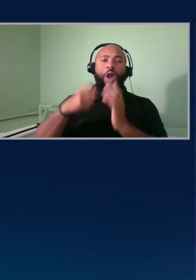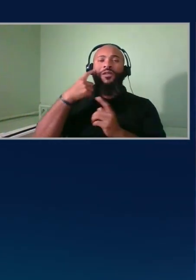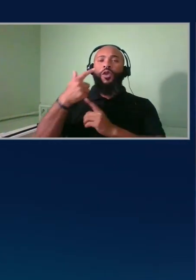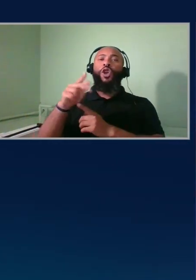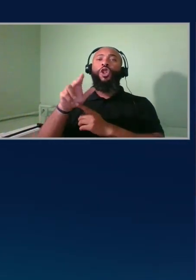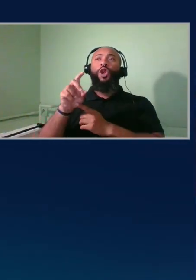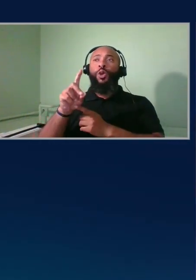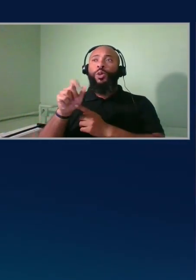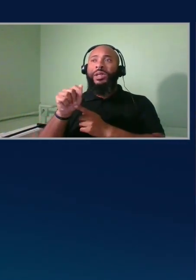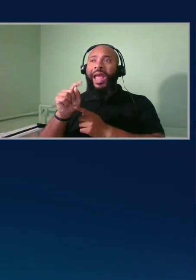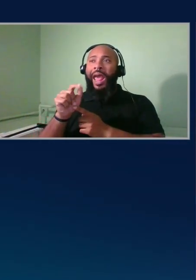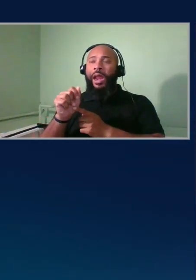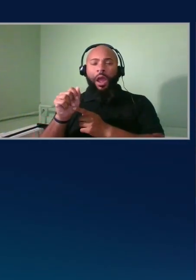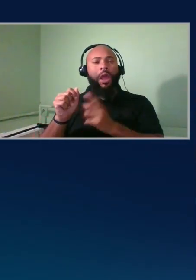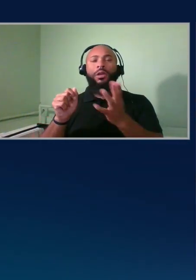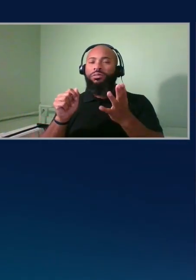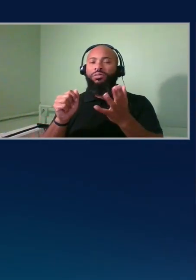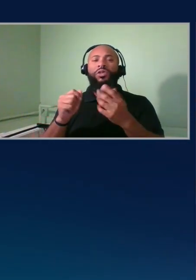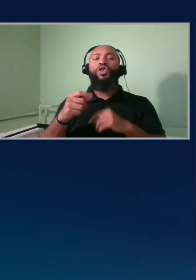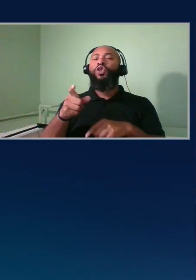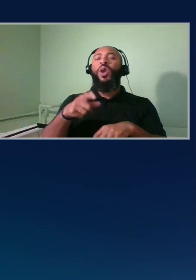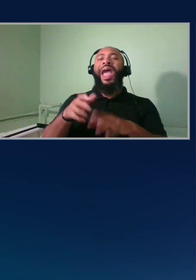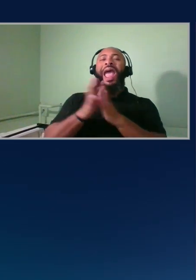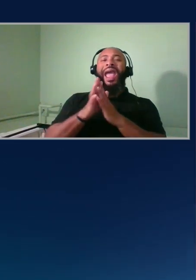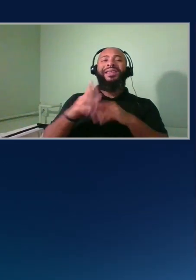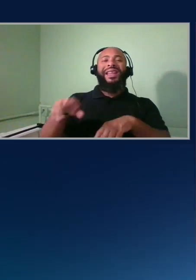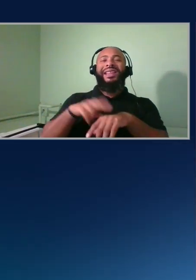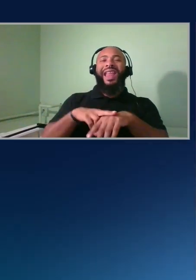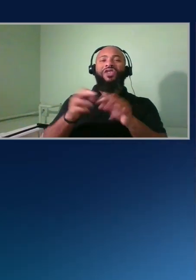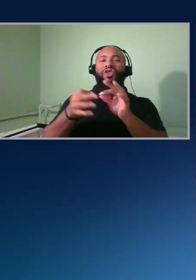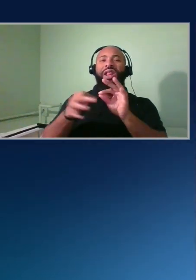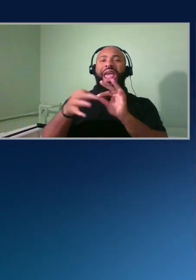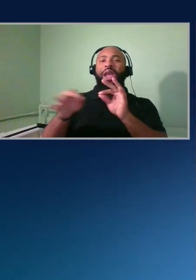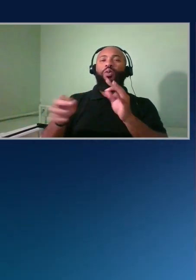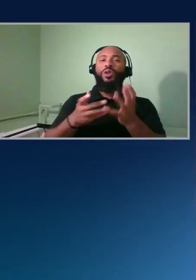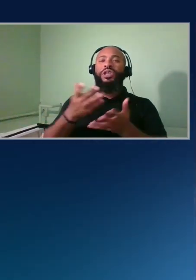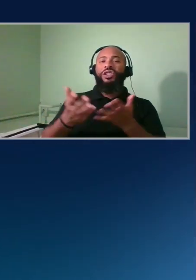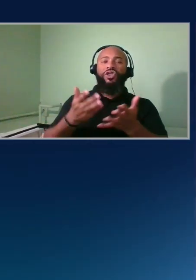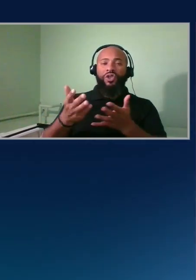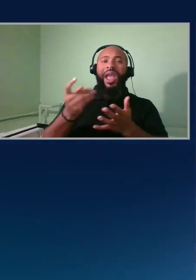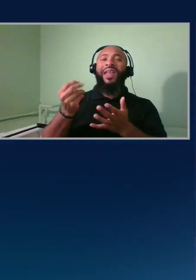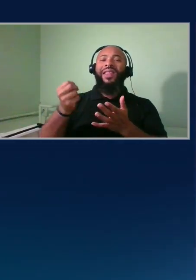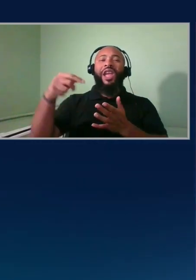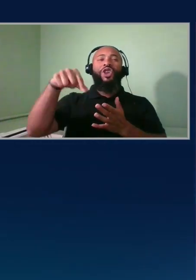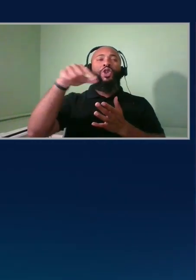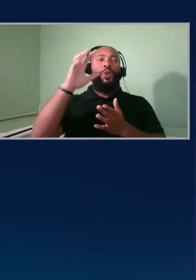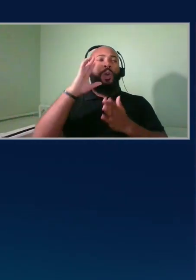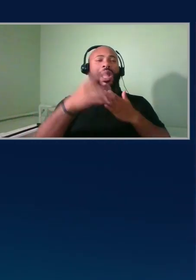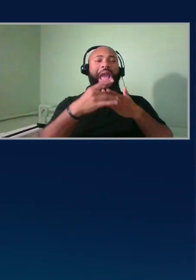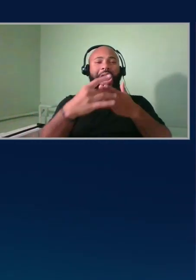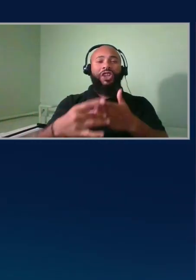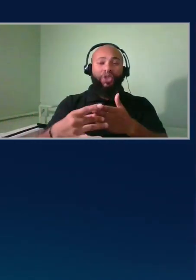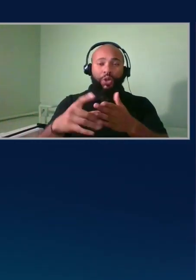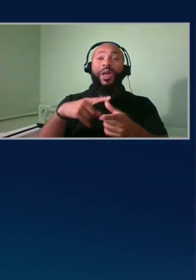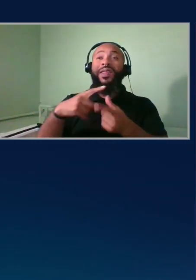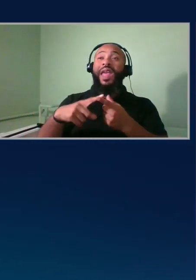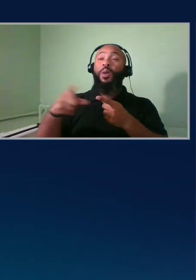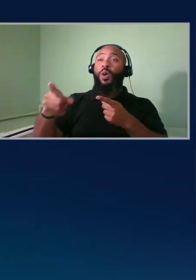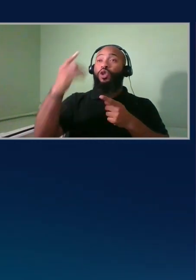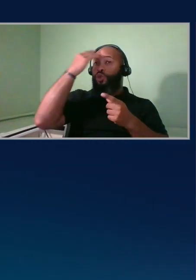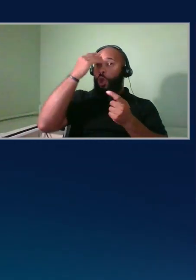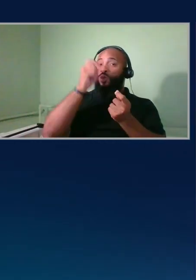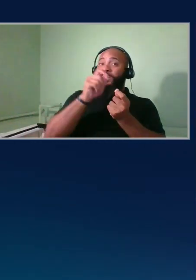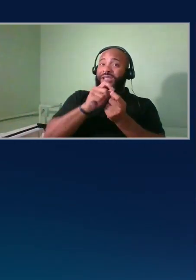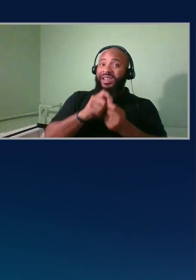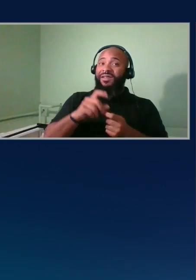these natural language questions, and Q will guide you. And then as you figure out what specific activity you want to do, you can go